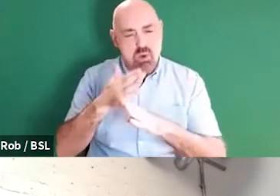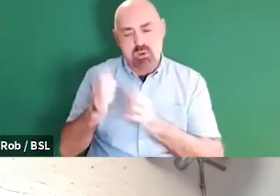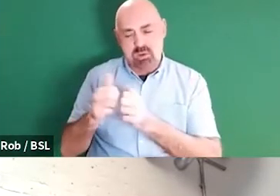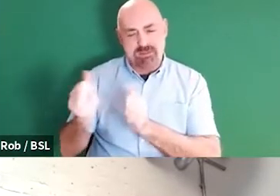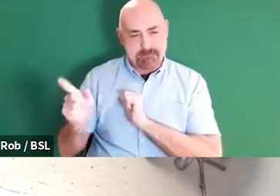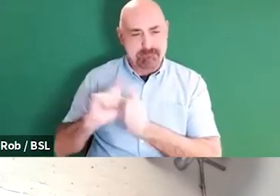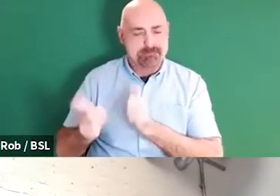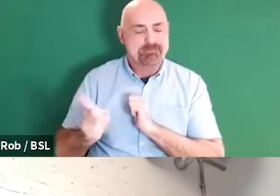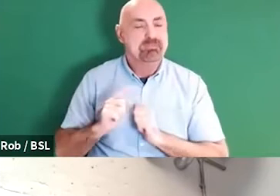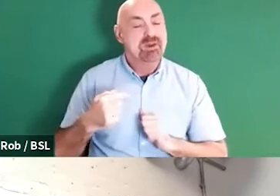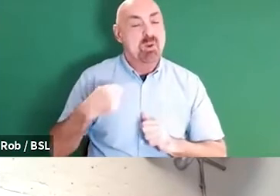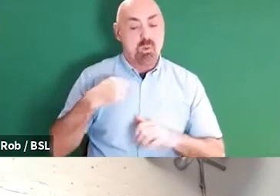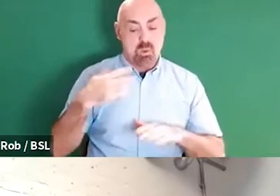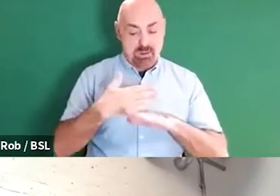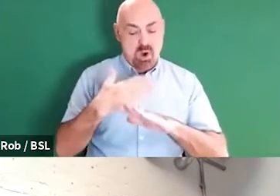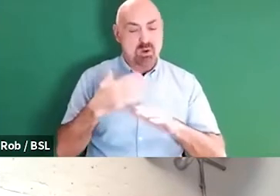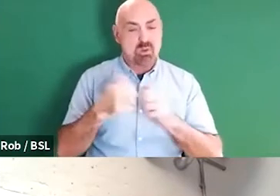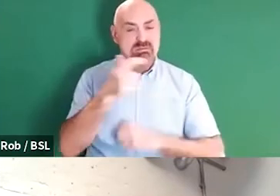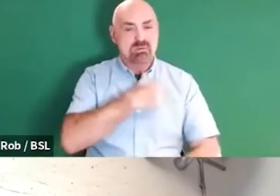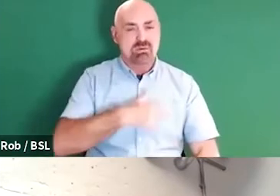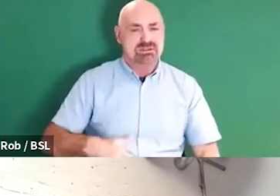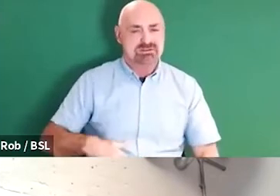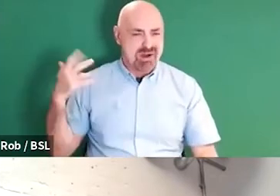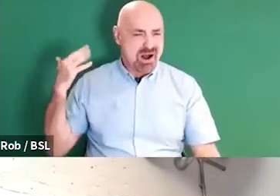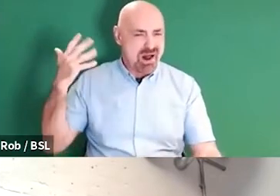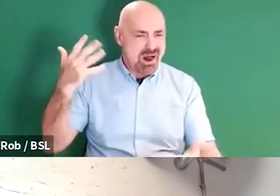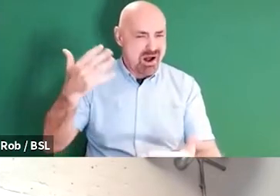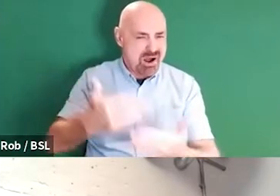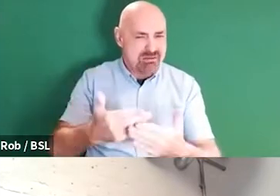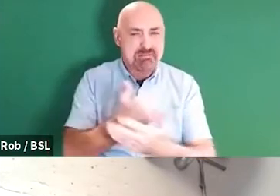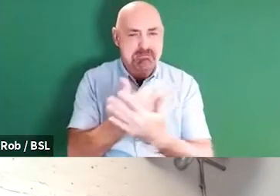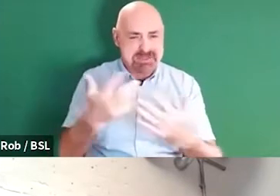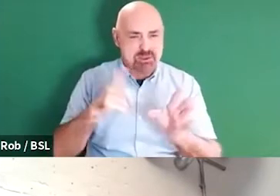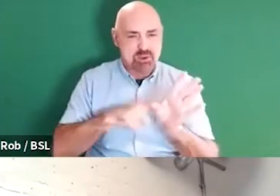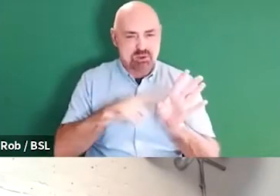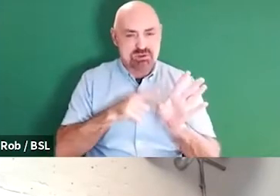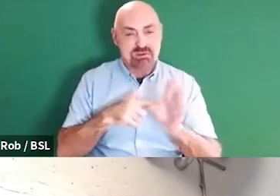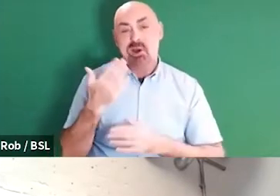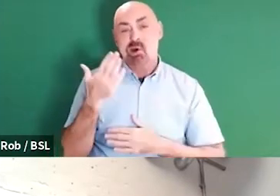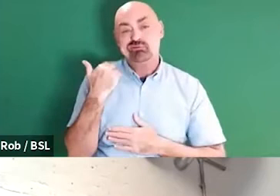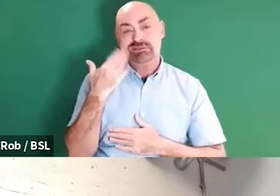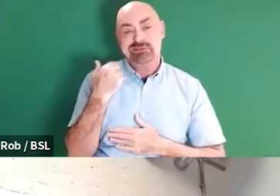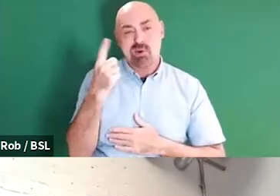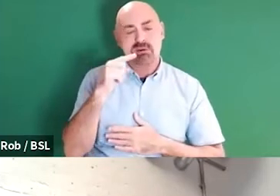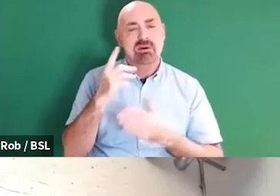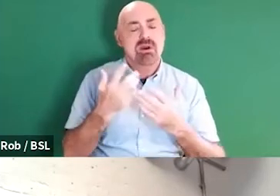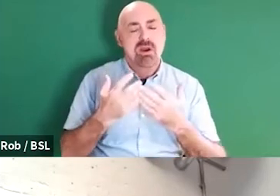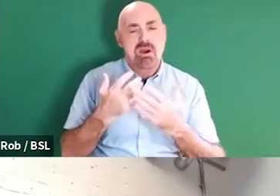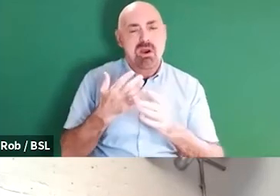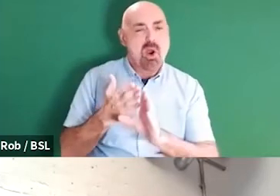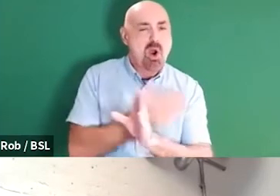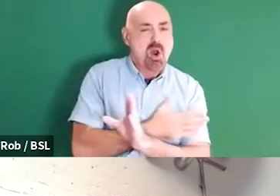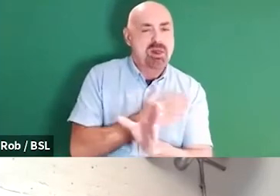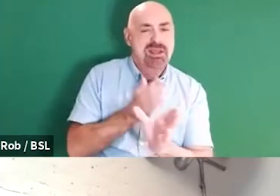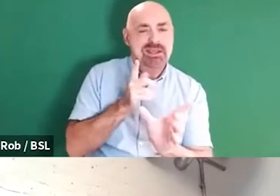So we've worked with Doncaster for many years on lots of different projects, most recently the Early Years Outcomes Fund evaluation, and